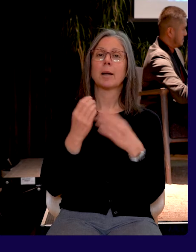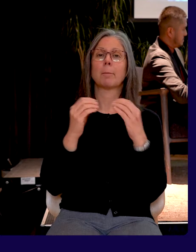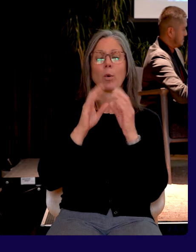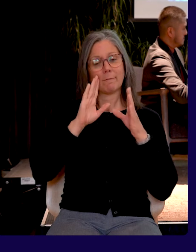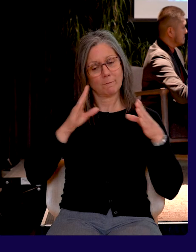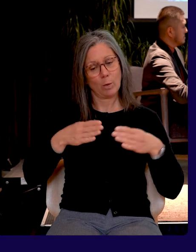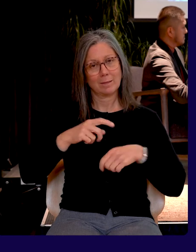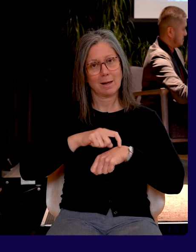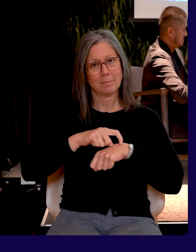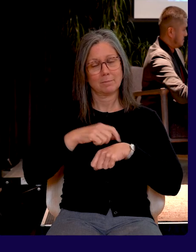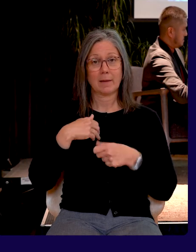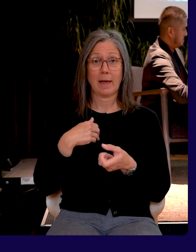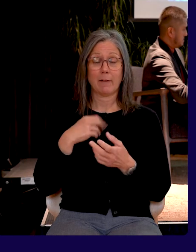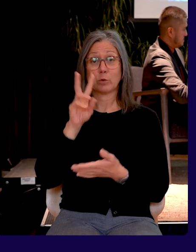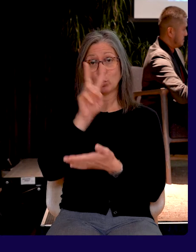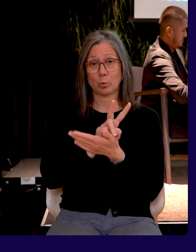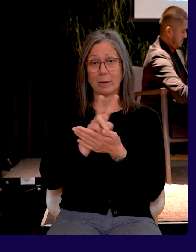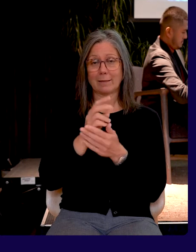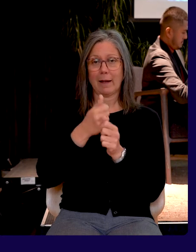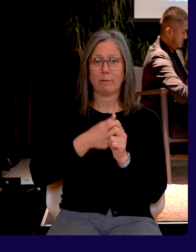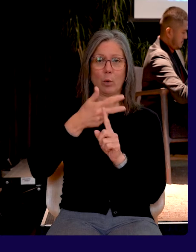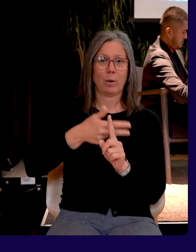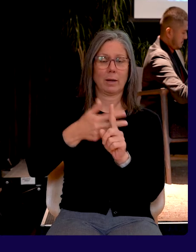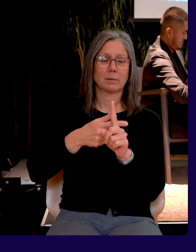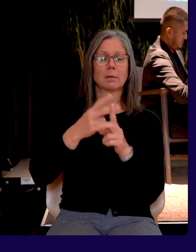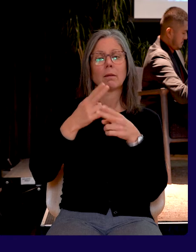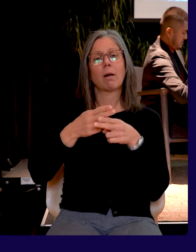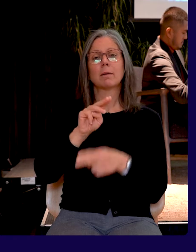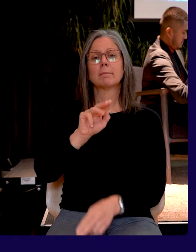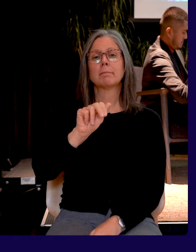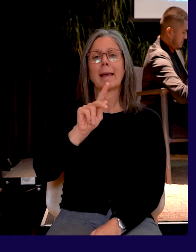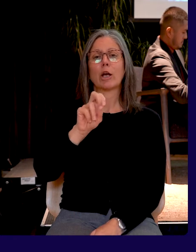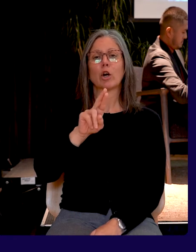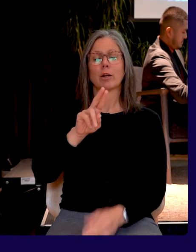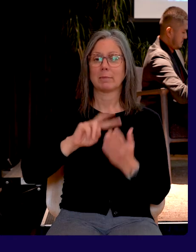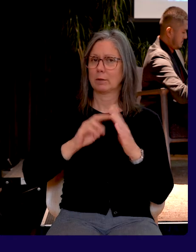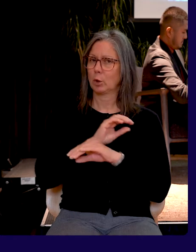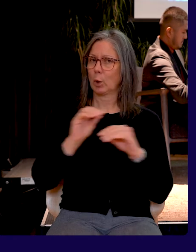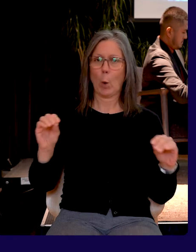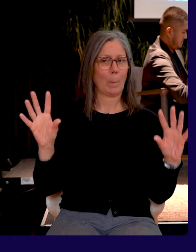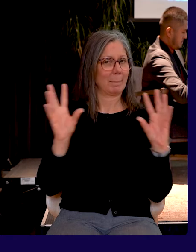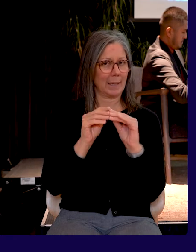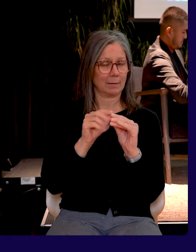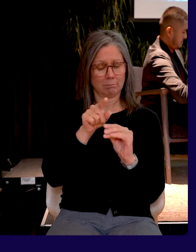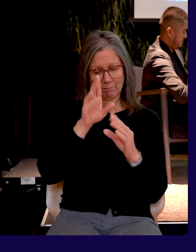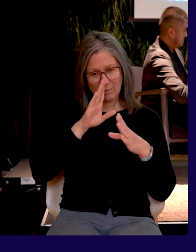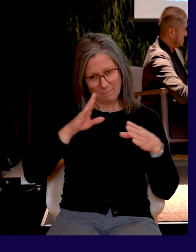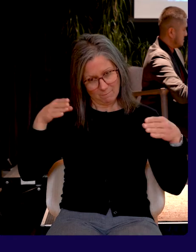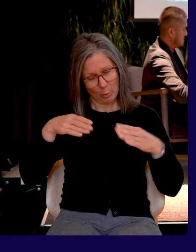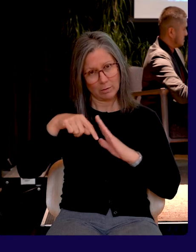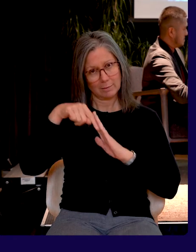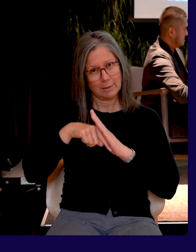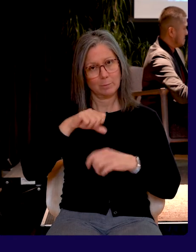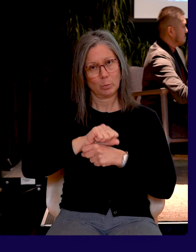focus time. So we have 2 weeks every quarter that's called a maker week. This is no meeting week, and you just get to focus on deep